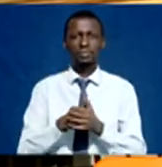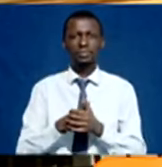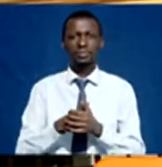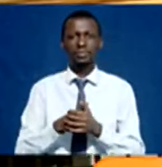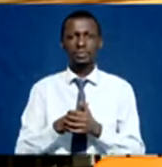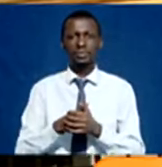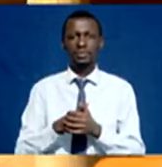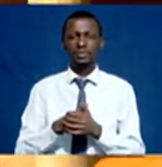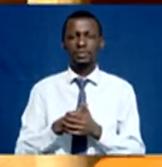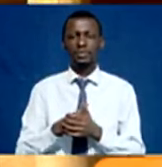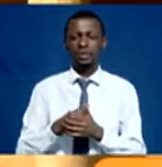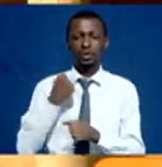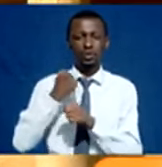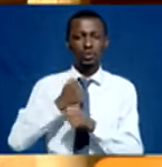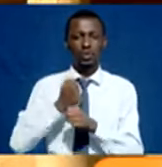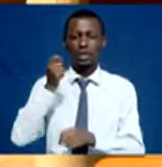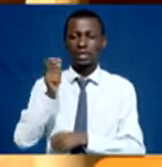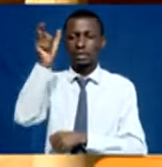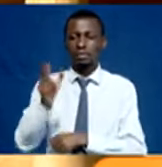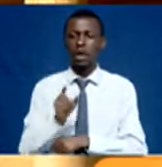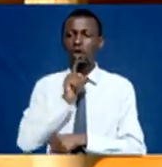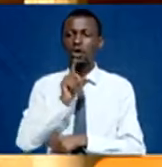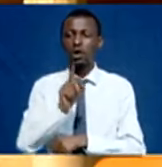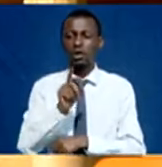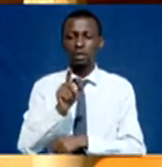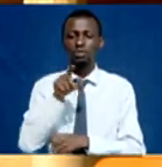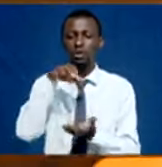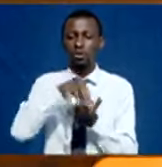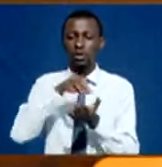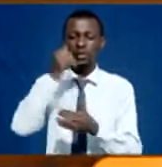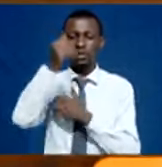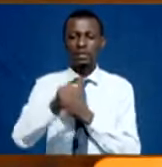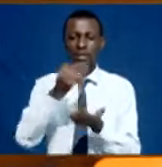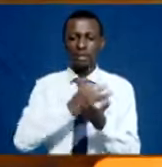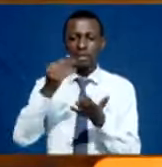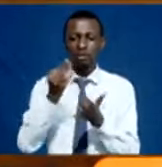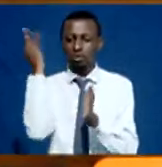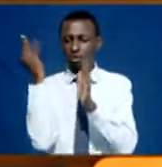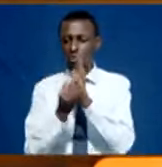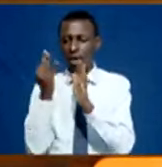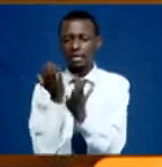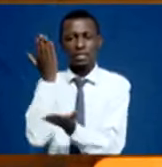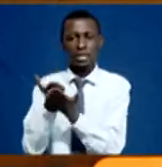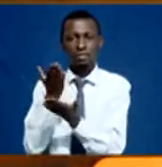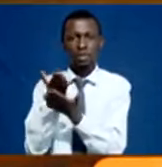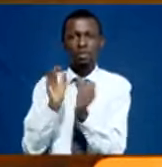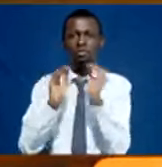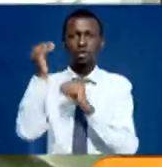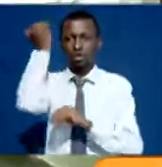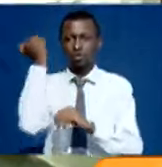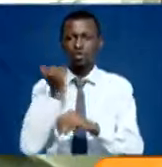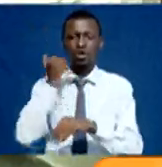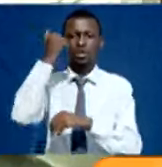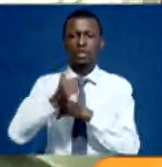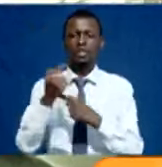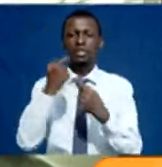Chacha Mwita instructed parties to the case to file their submissions in the next 3 weeks and report to court on the 13th of March next year